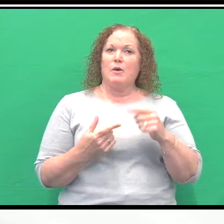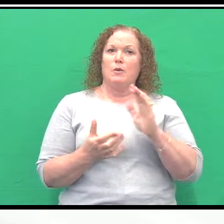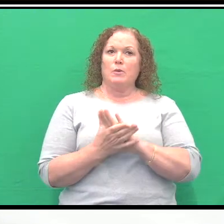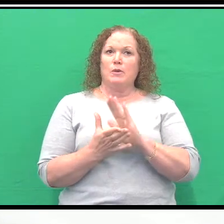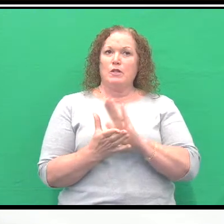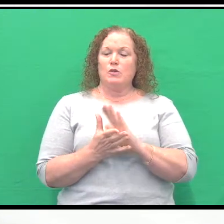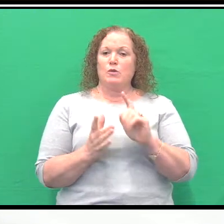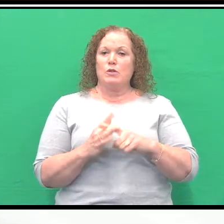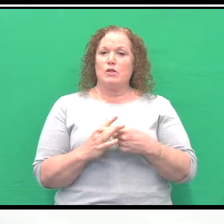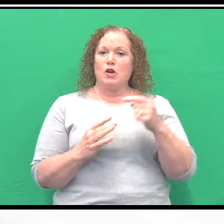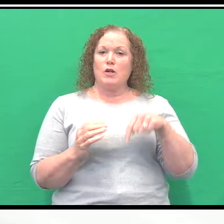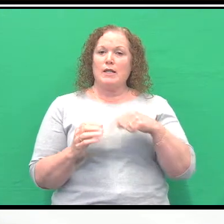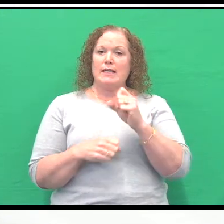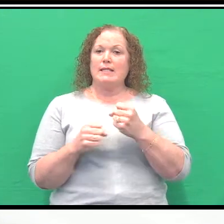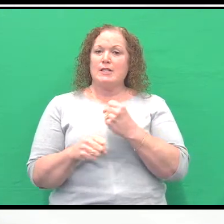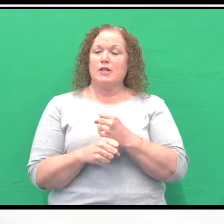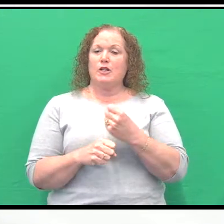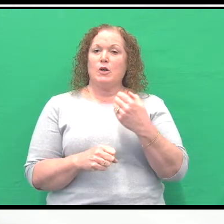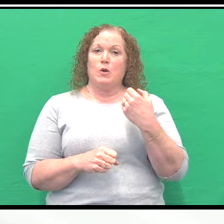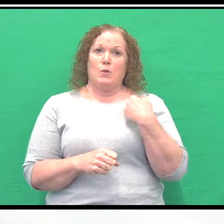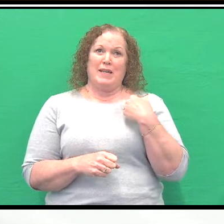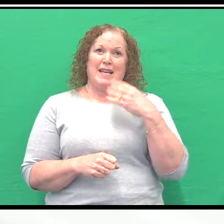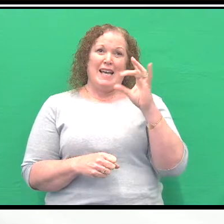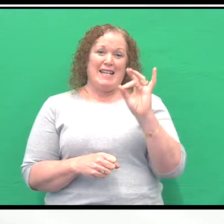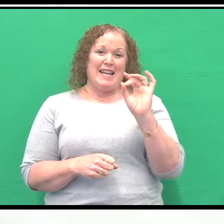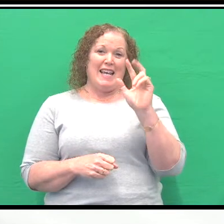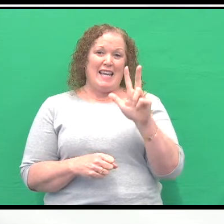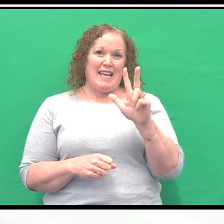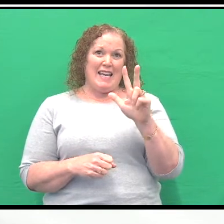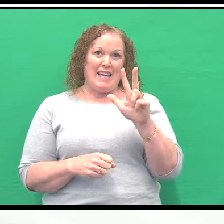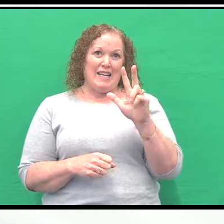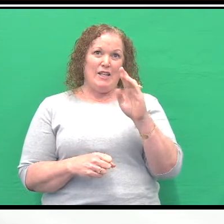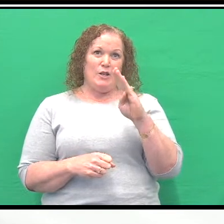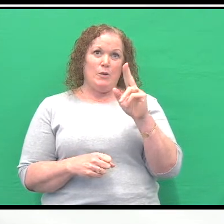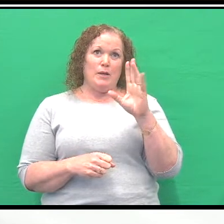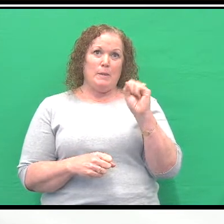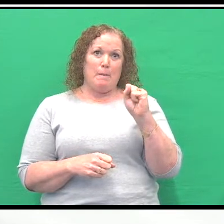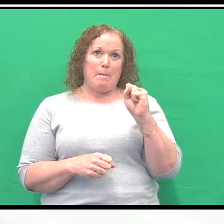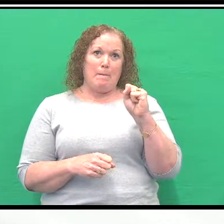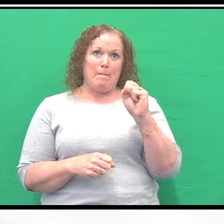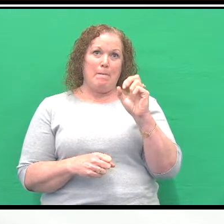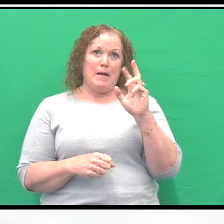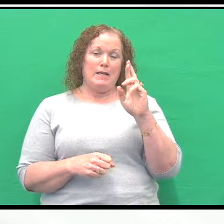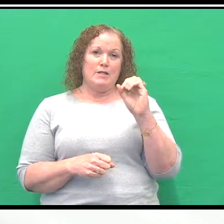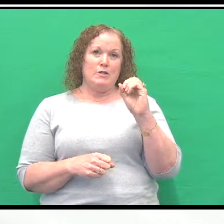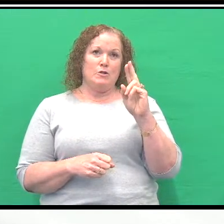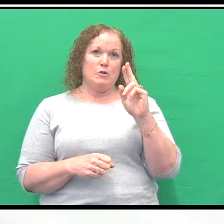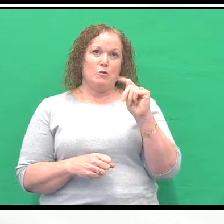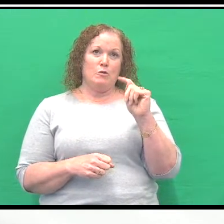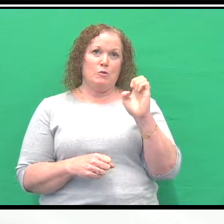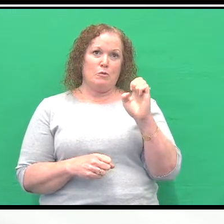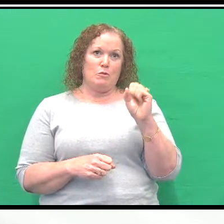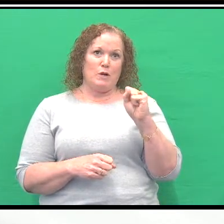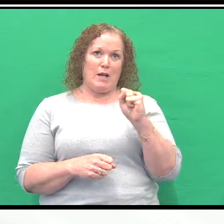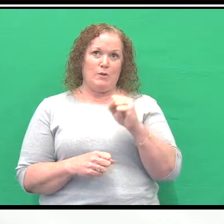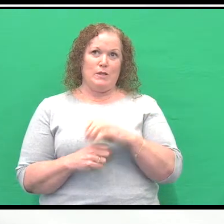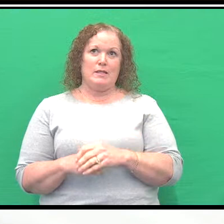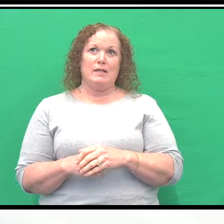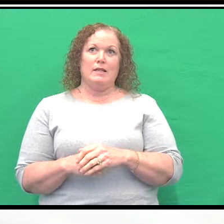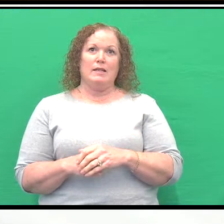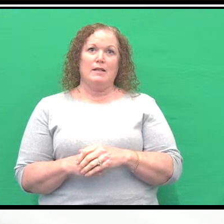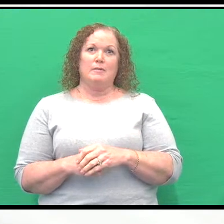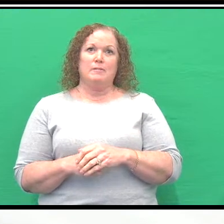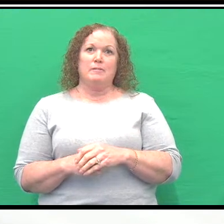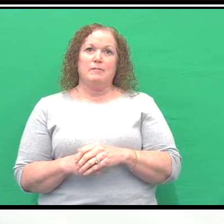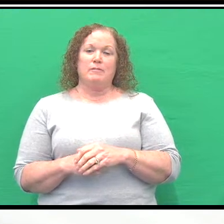83 routes, and that included about 70% special education routes and 30% general education routes. And that has